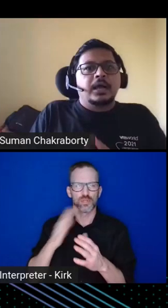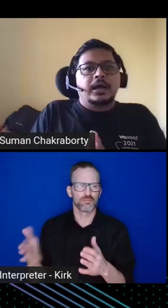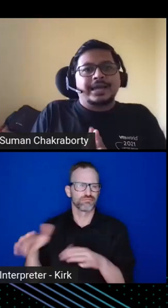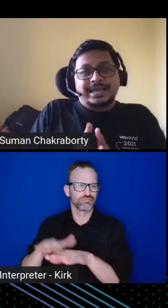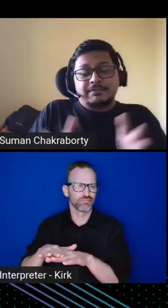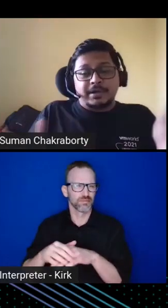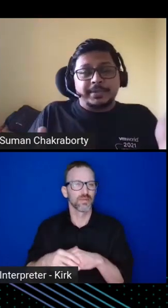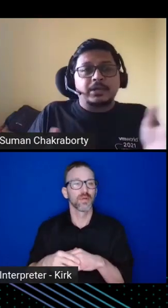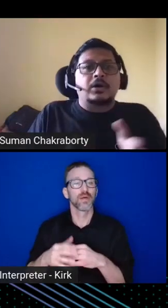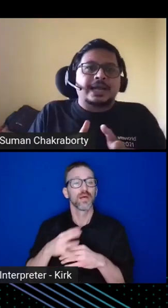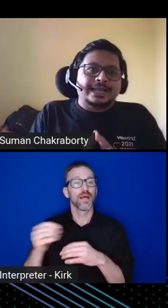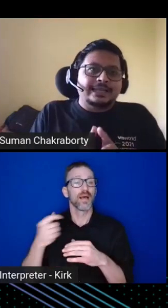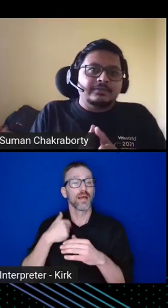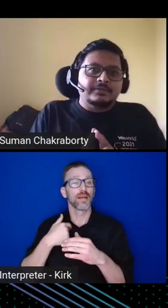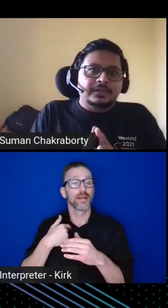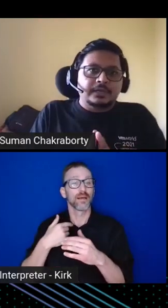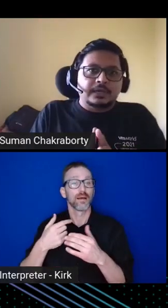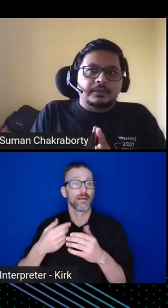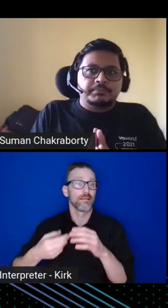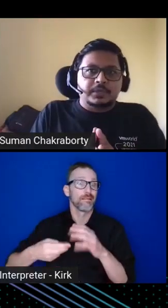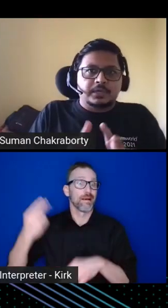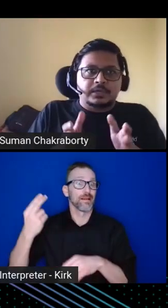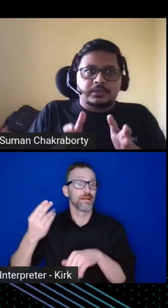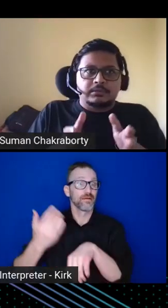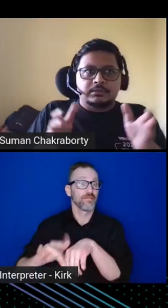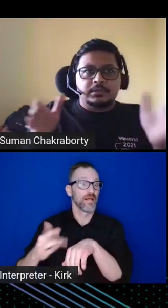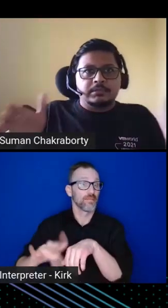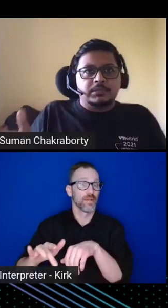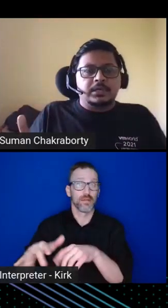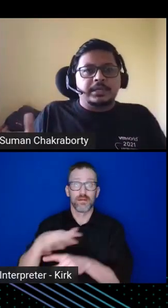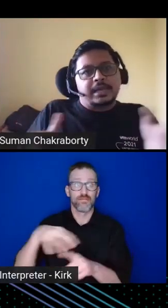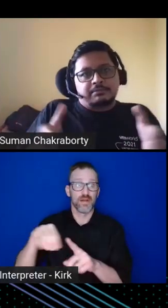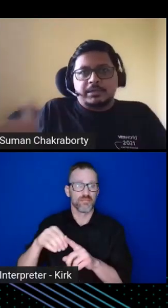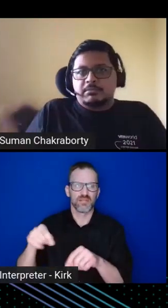available environment or a highly available